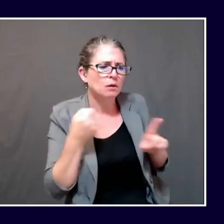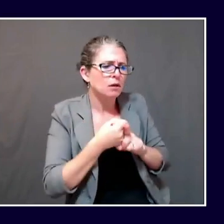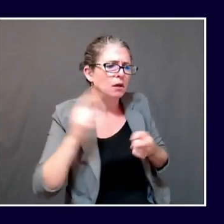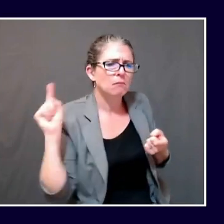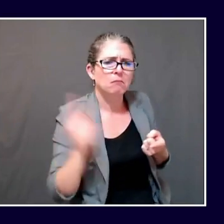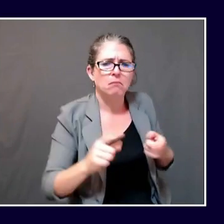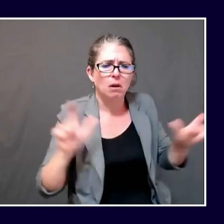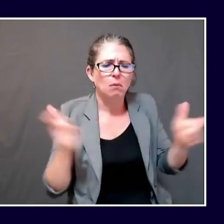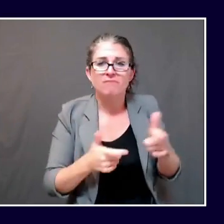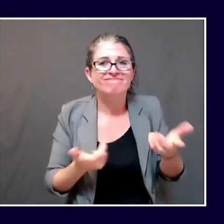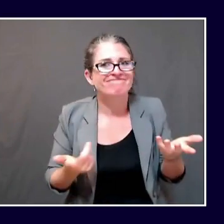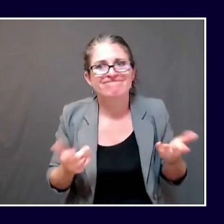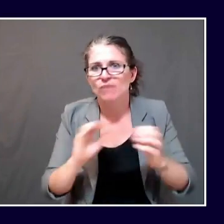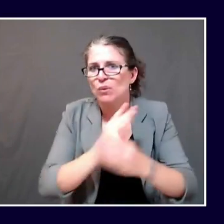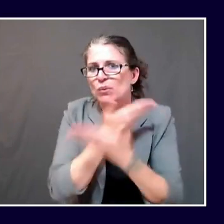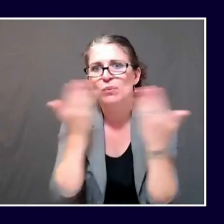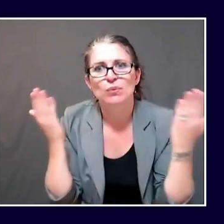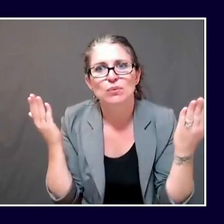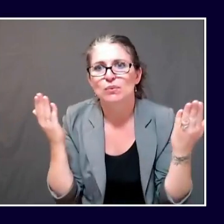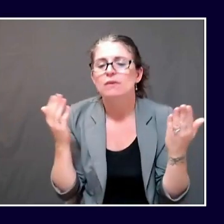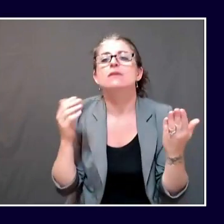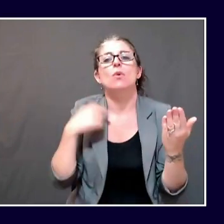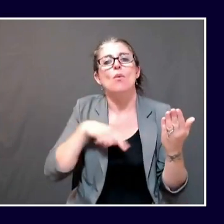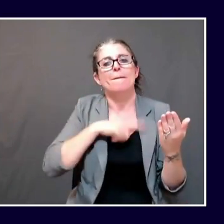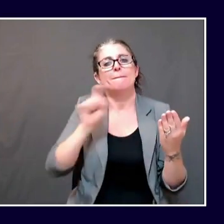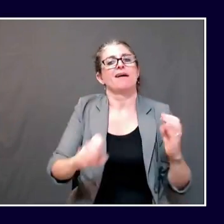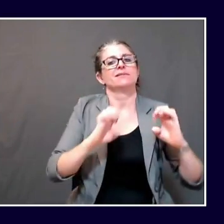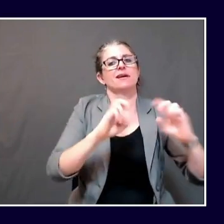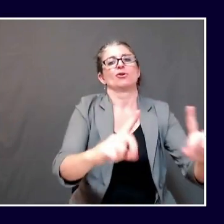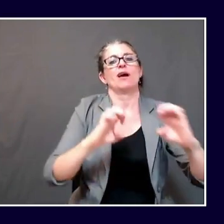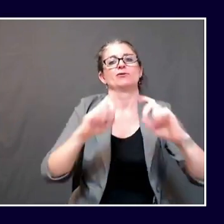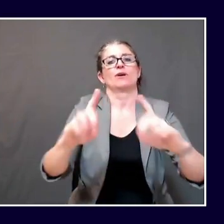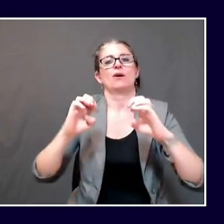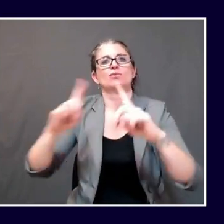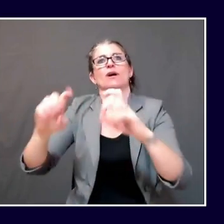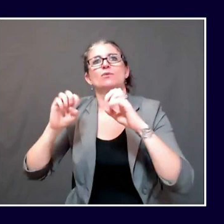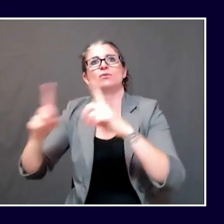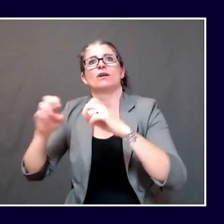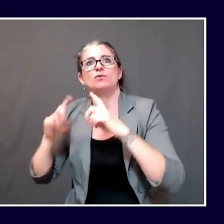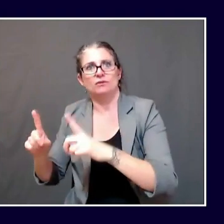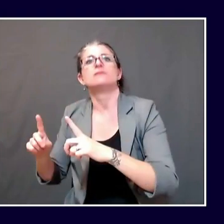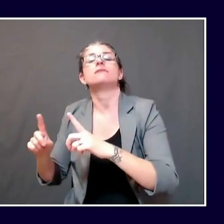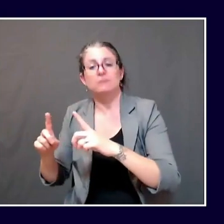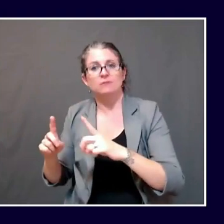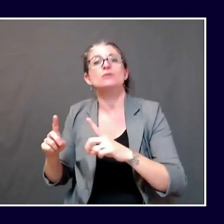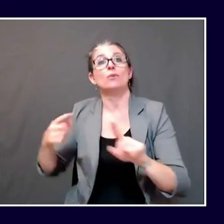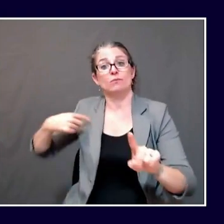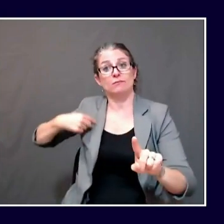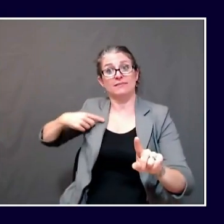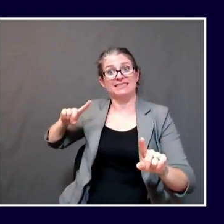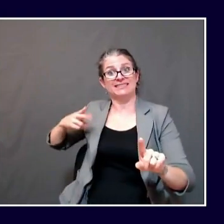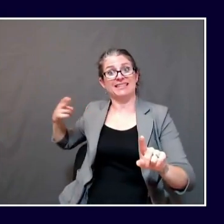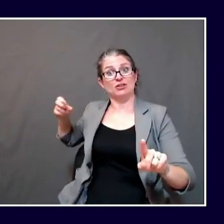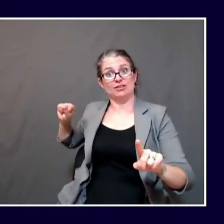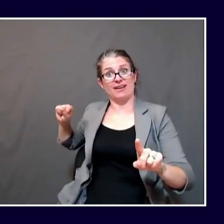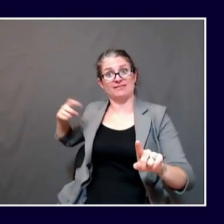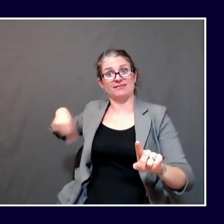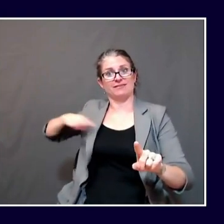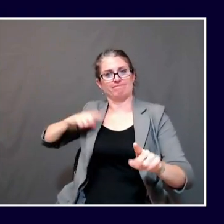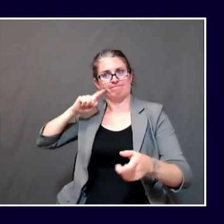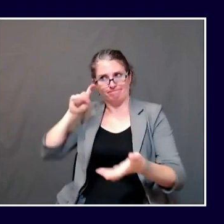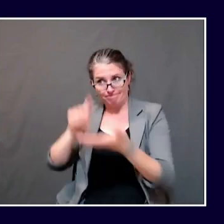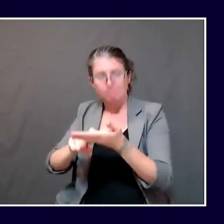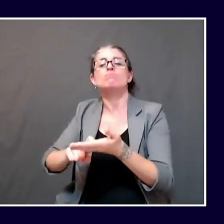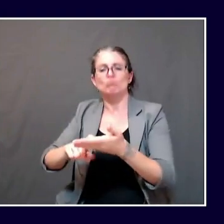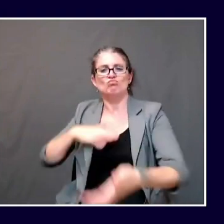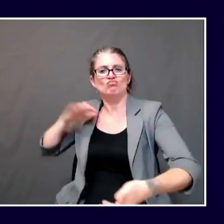So the department is contracting with home health organizations that will dispatch nurses and other healthcare professionals to